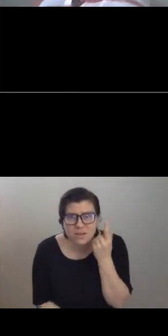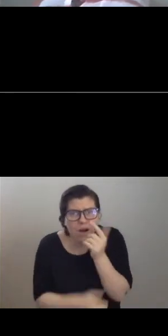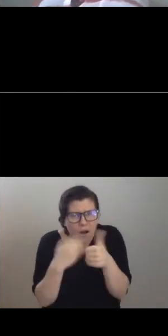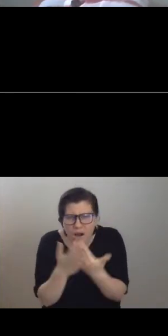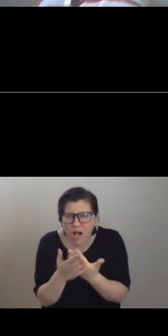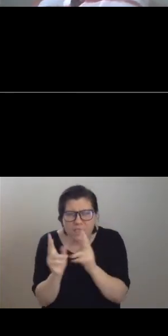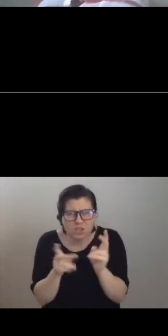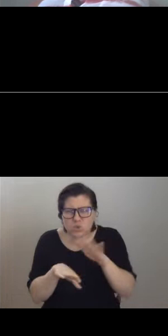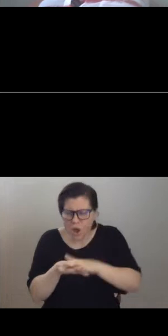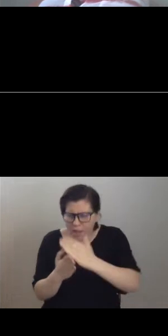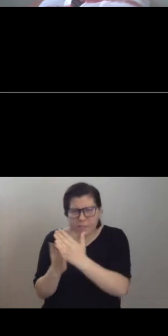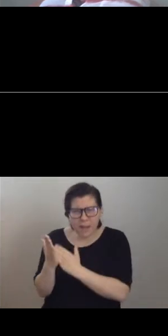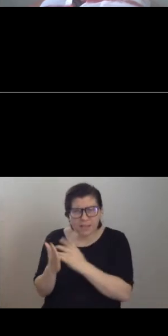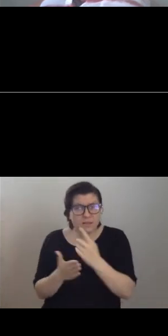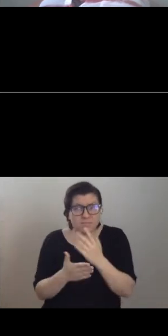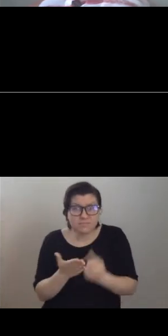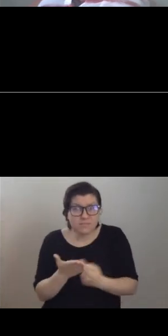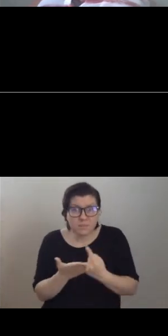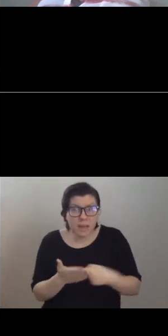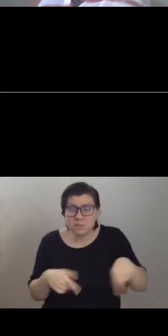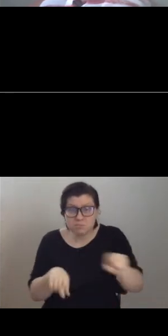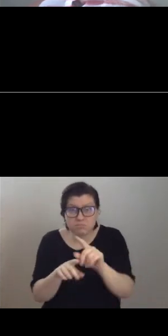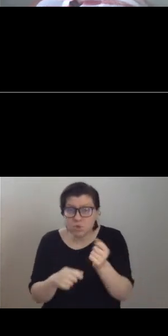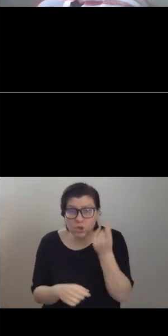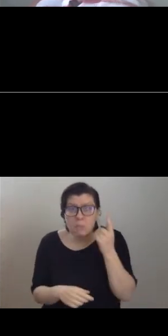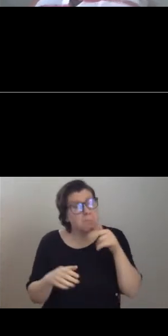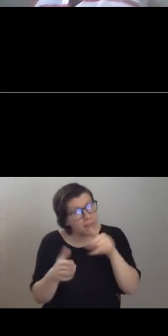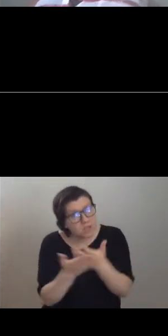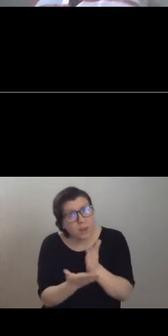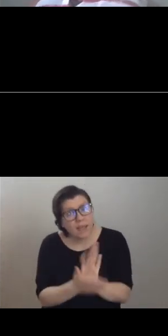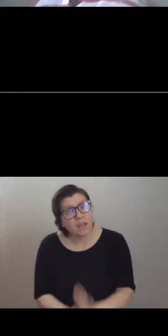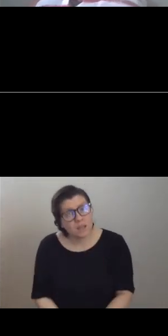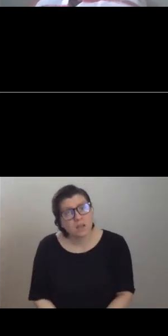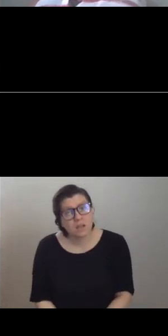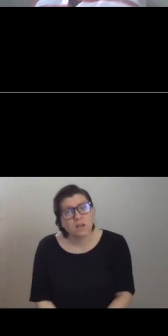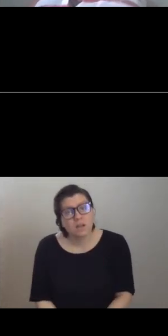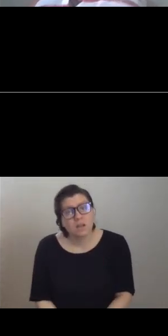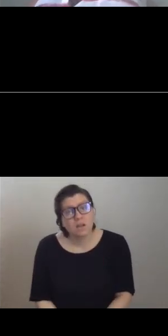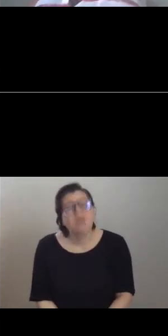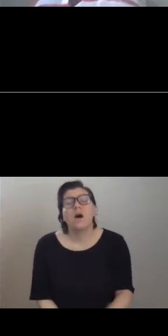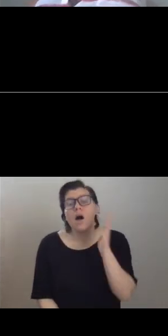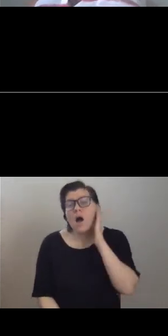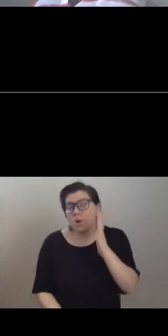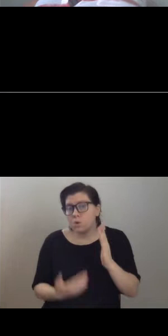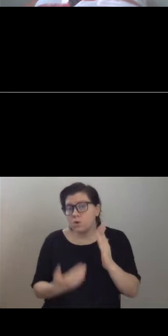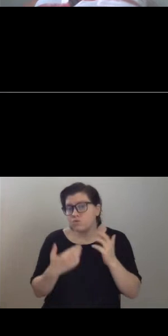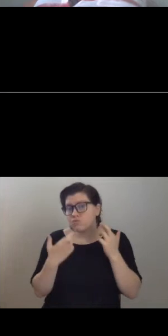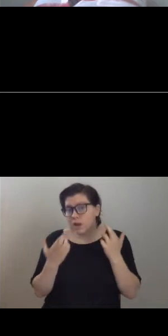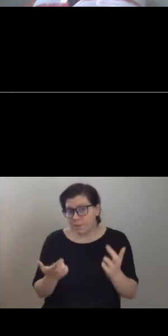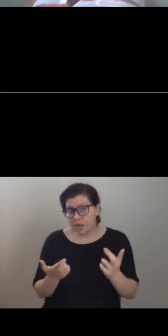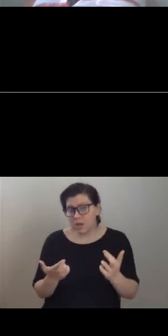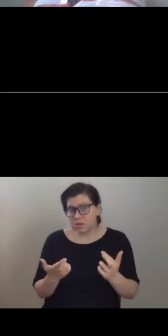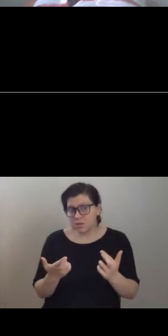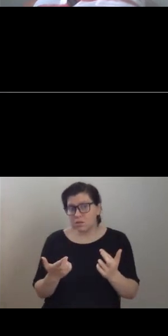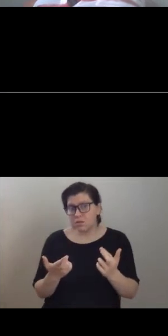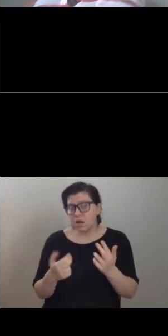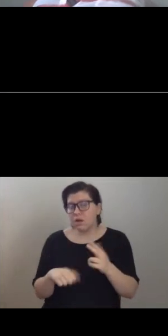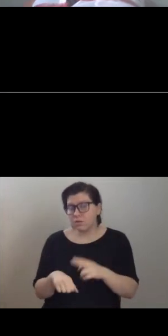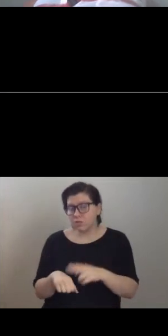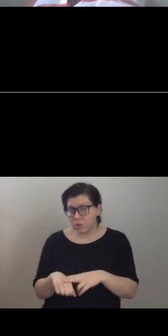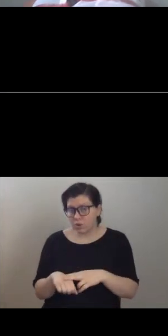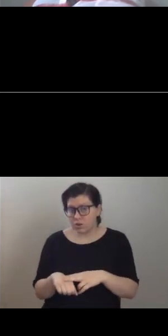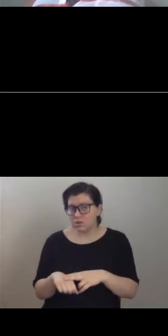the ballot, and that's okay. I would recommend that, of course,